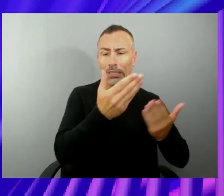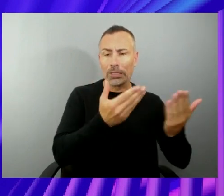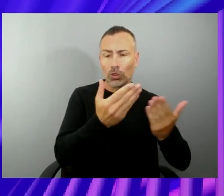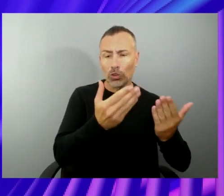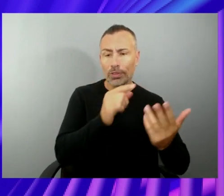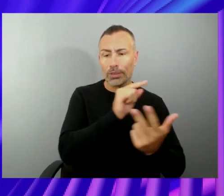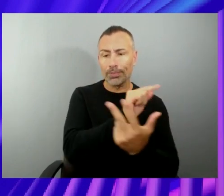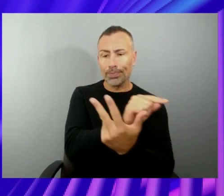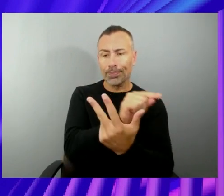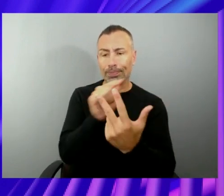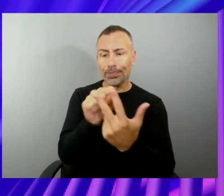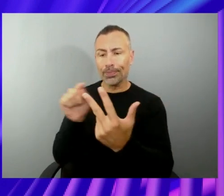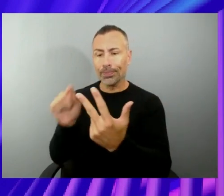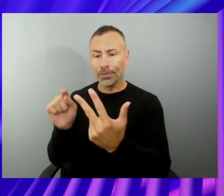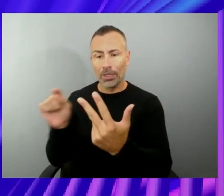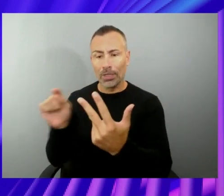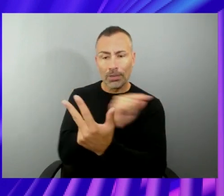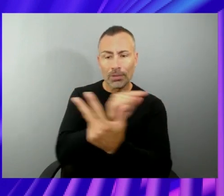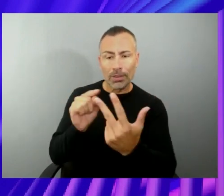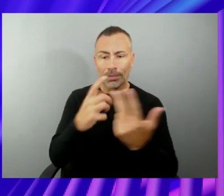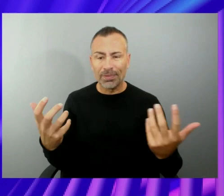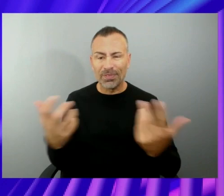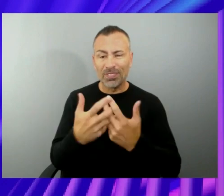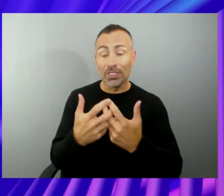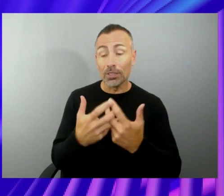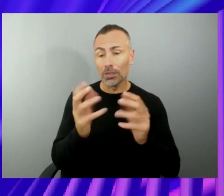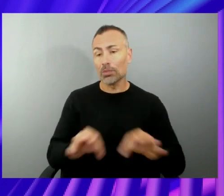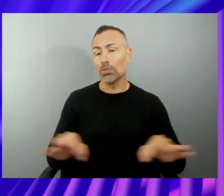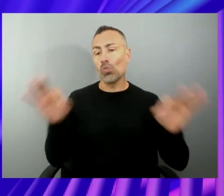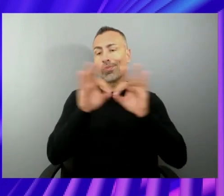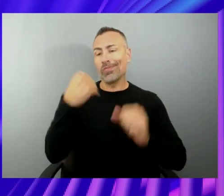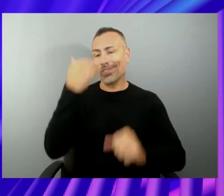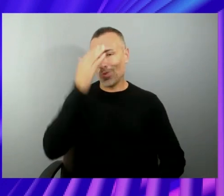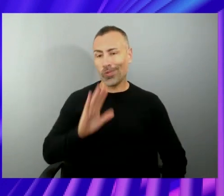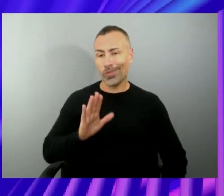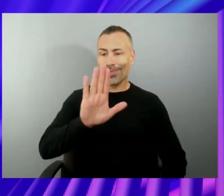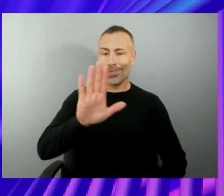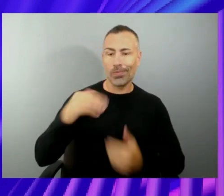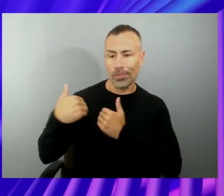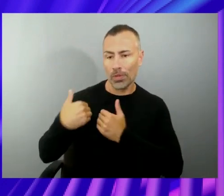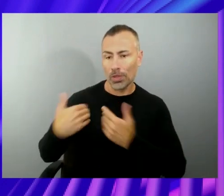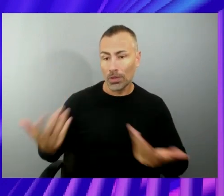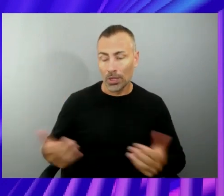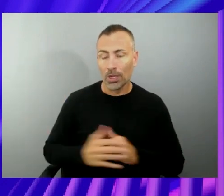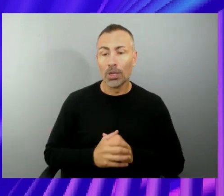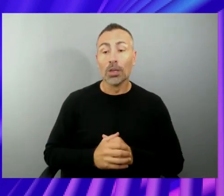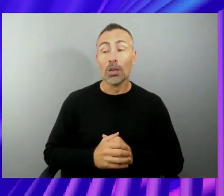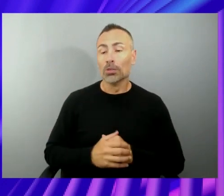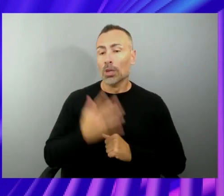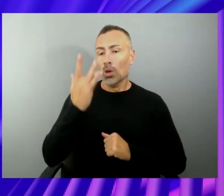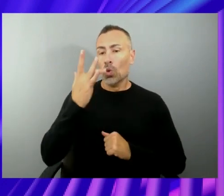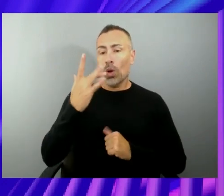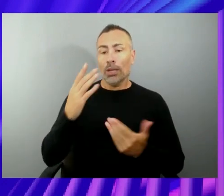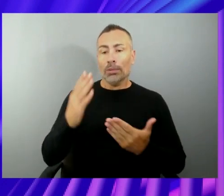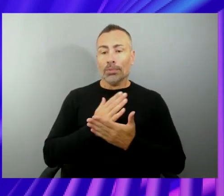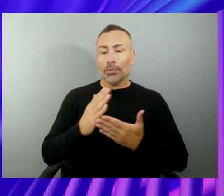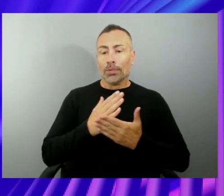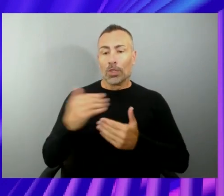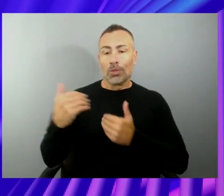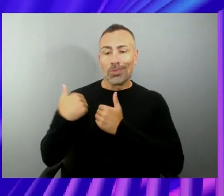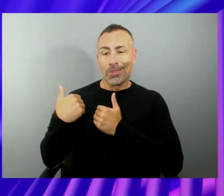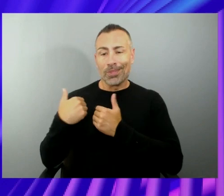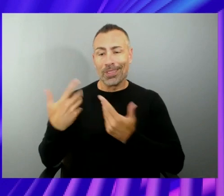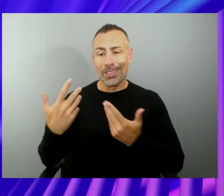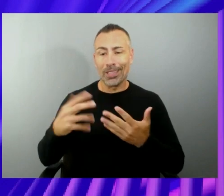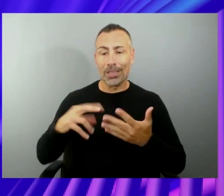fits is also paramount to understanding what responsibility you have too, because you know, the shared responsibility model, again, is shifting based on the